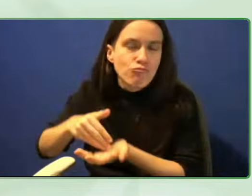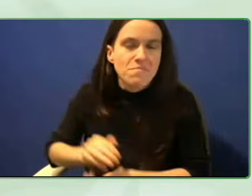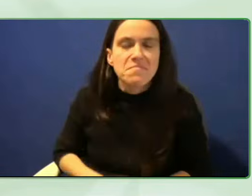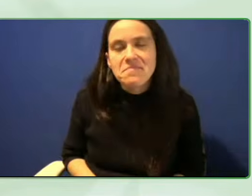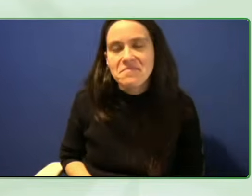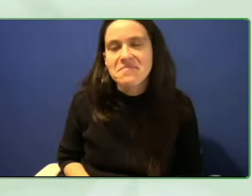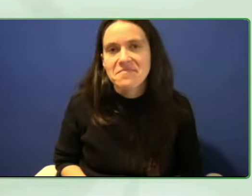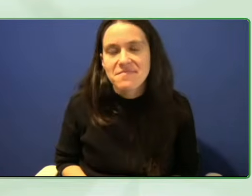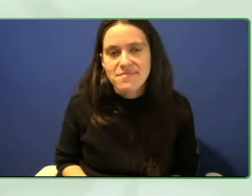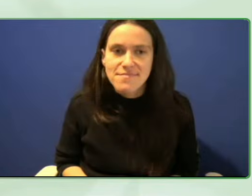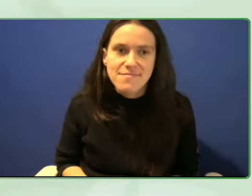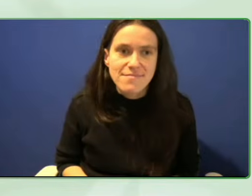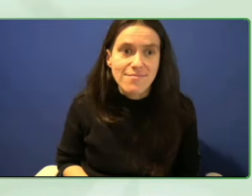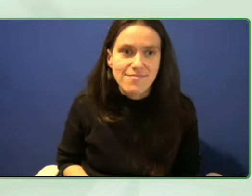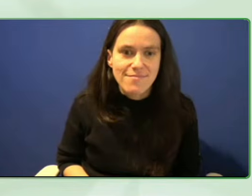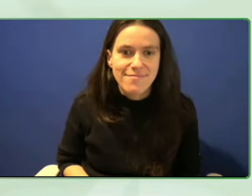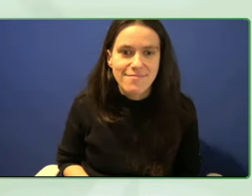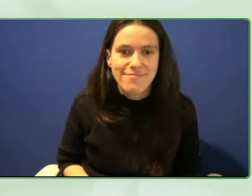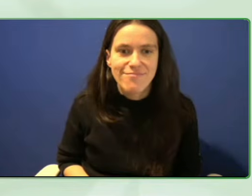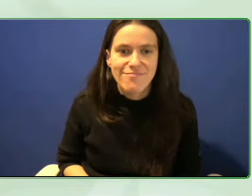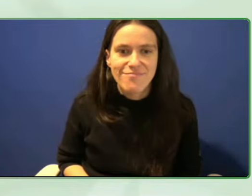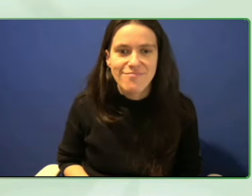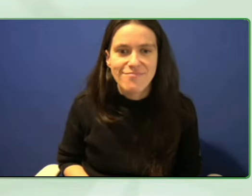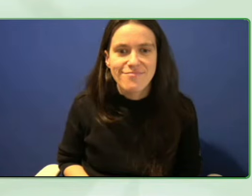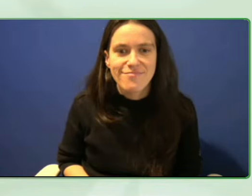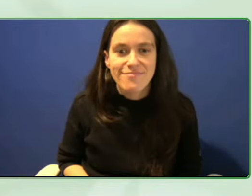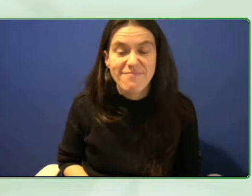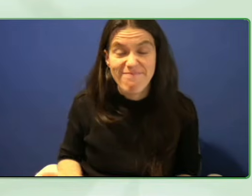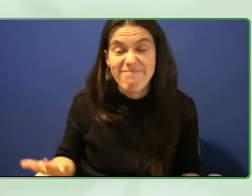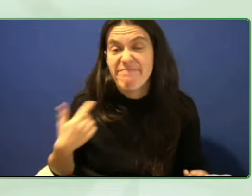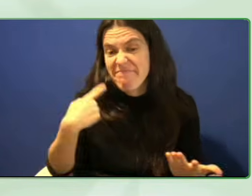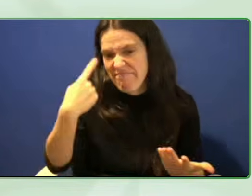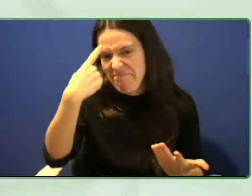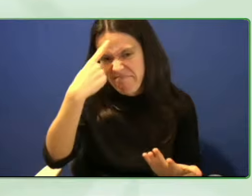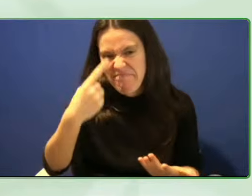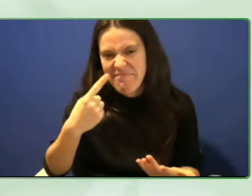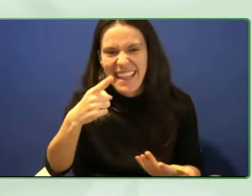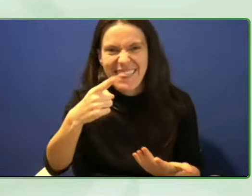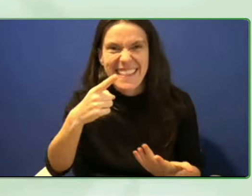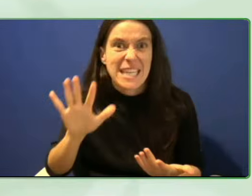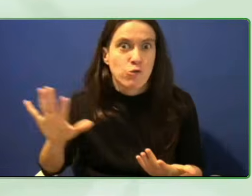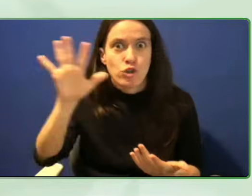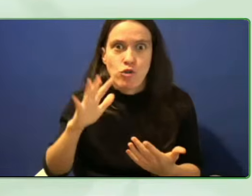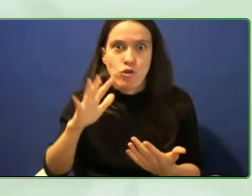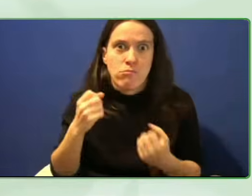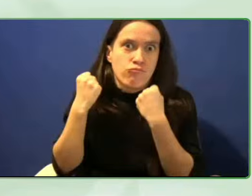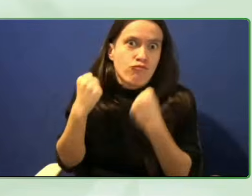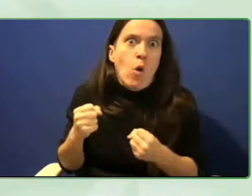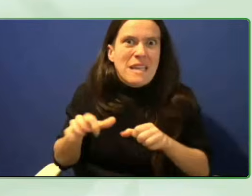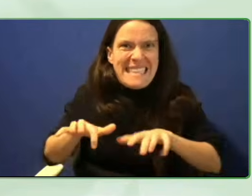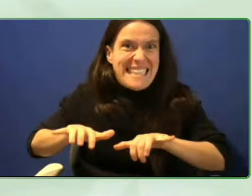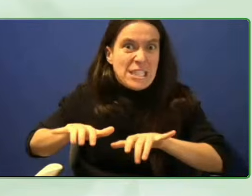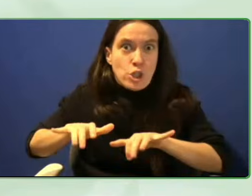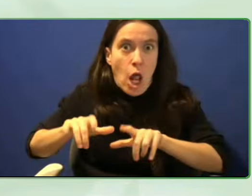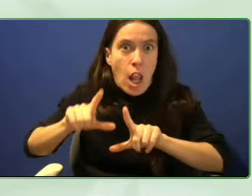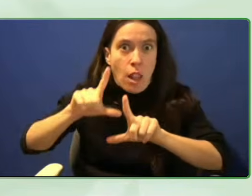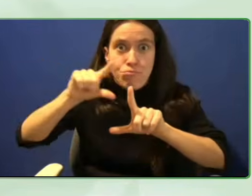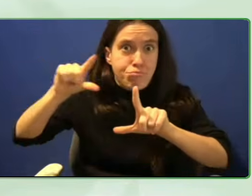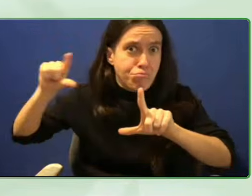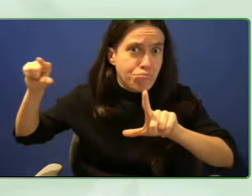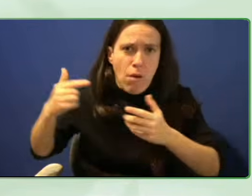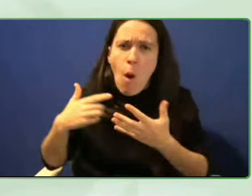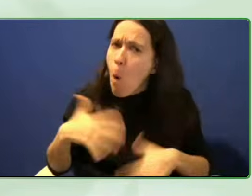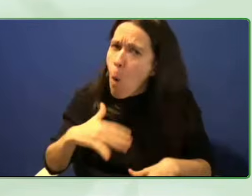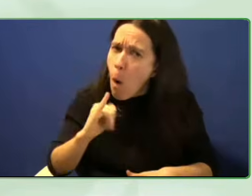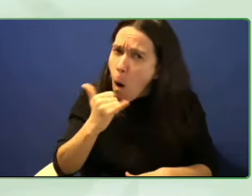I think that also that region is very digitalized. Yeah. Yeah, the country's invested very heavily in the